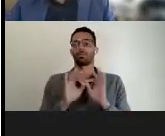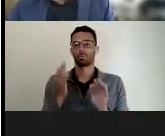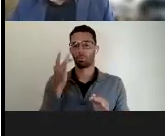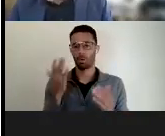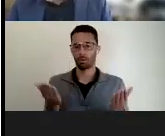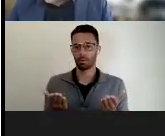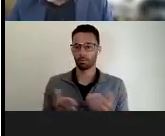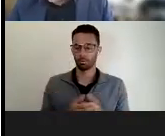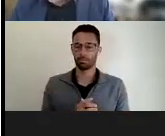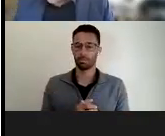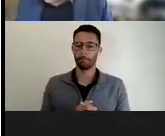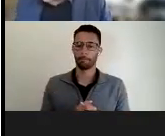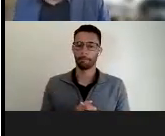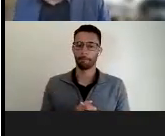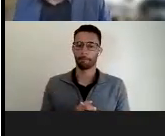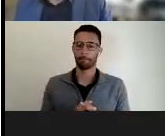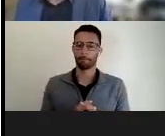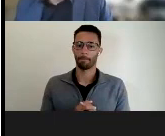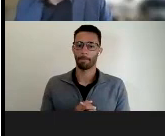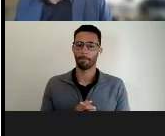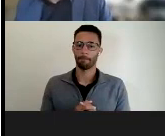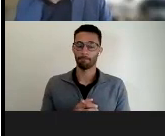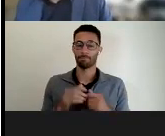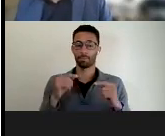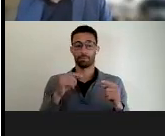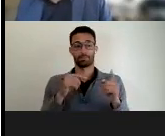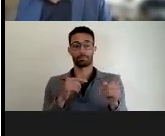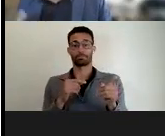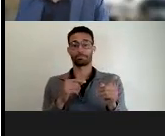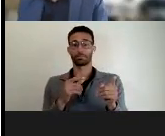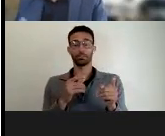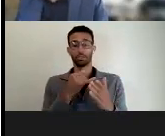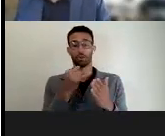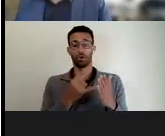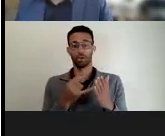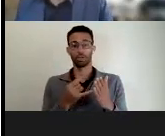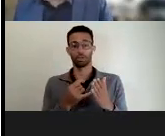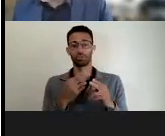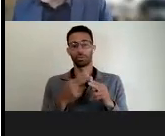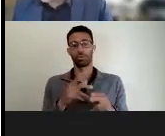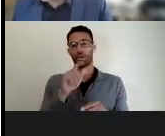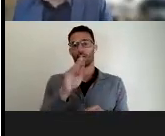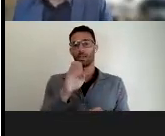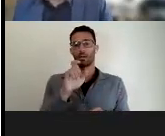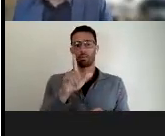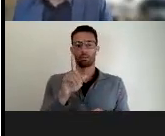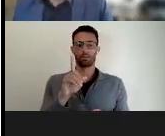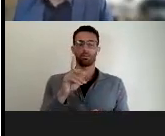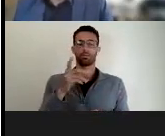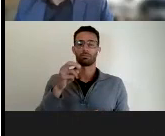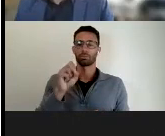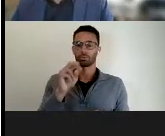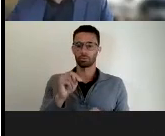This piece of art actually is called Labeled Person. It was actually made by a person with developmental disabilities.